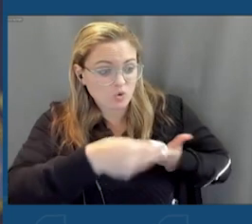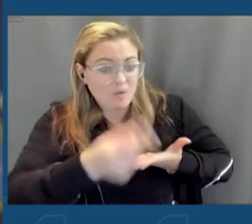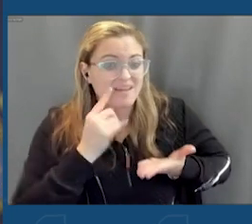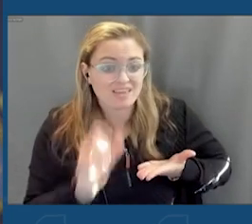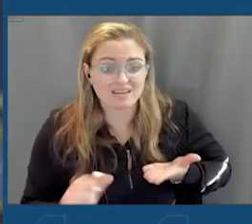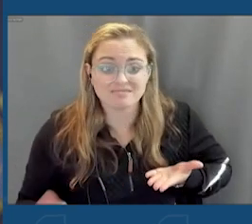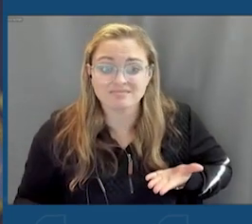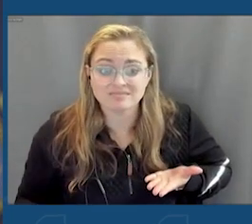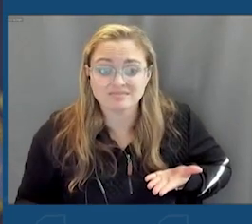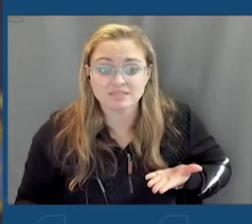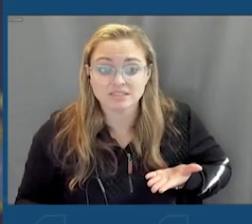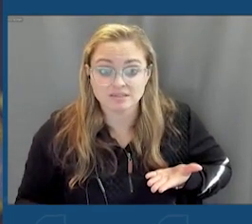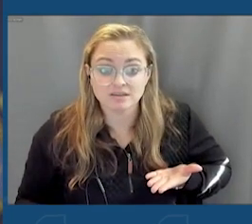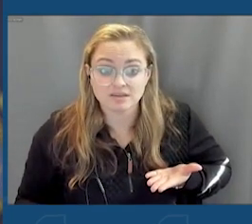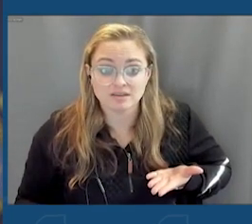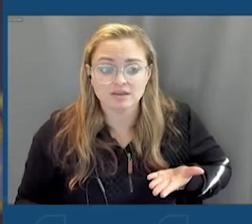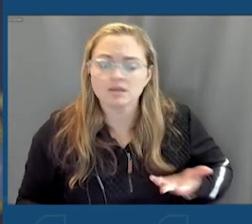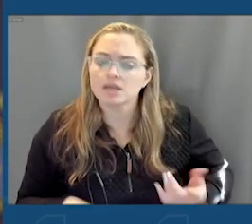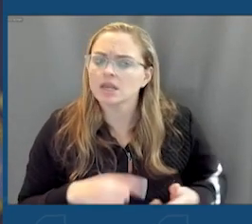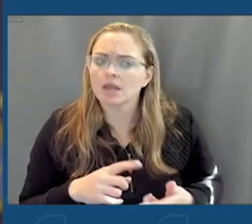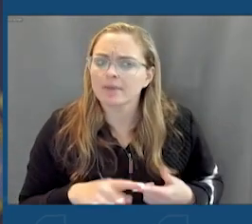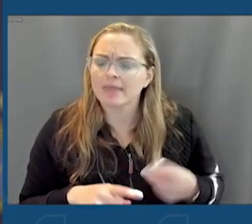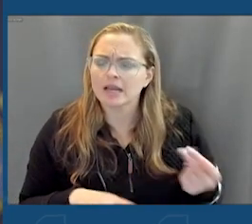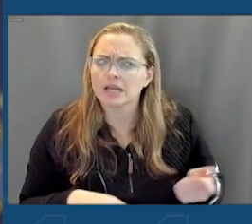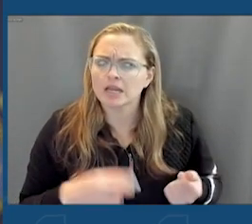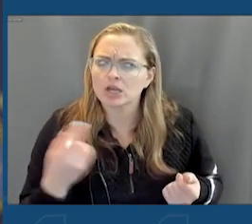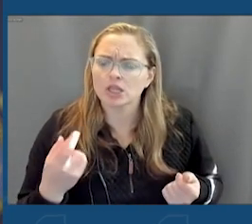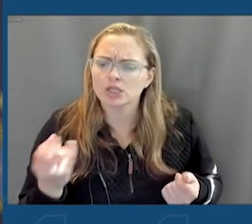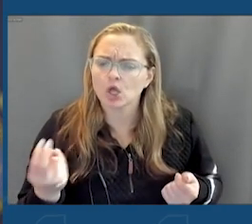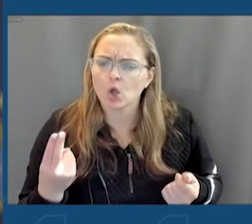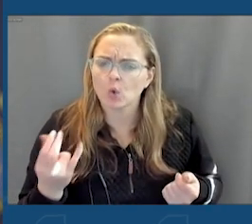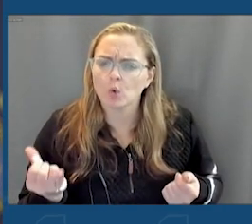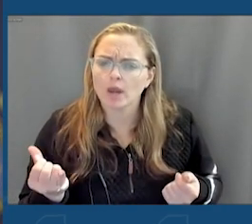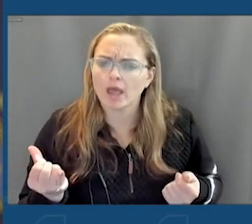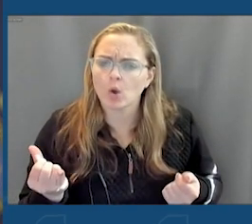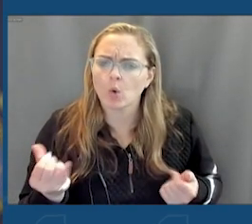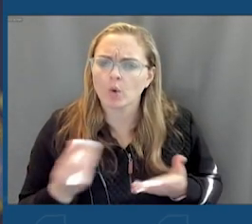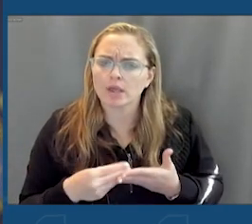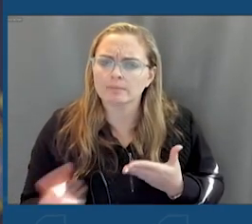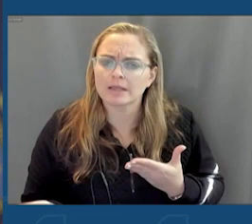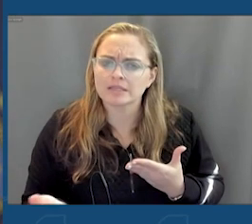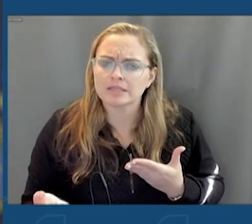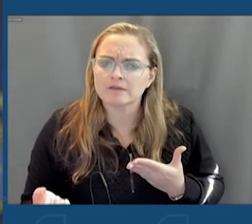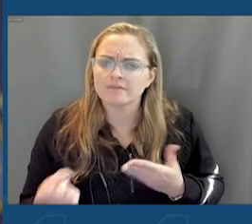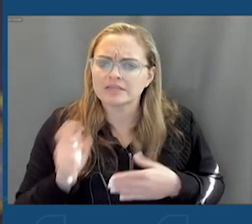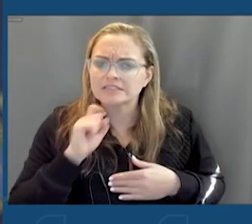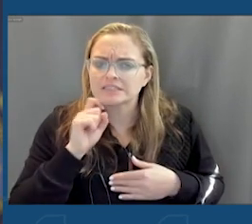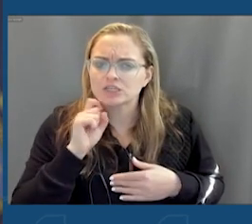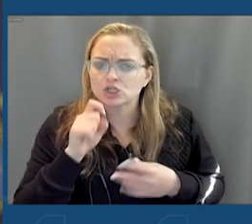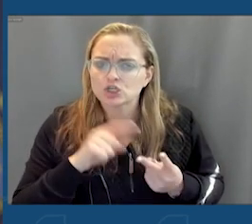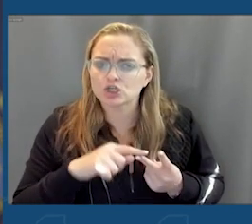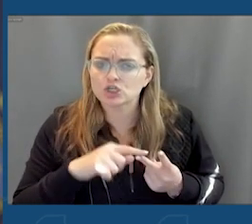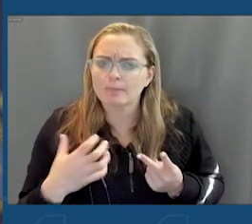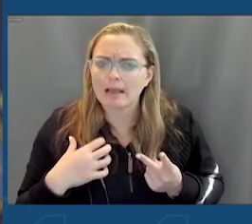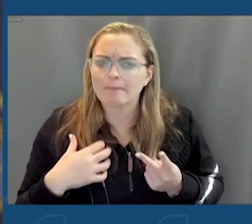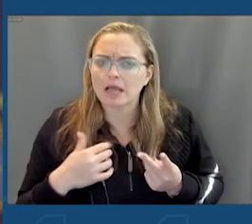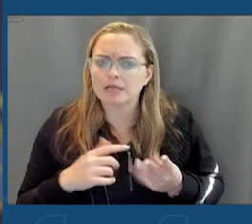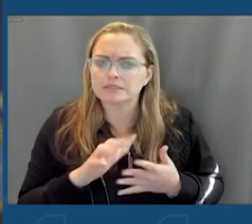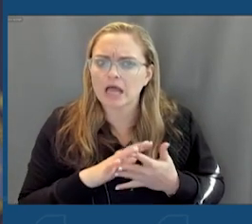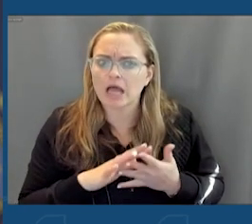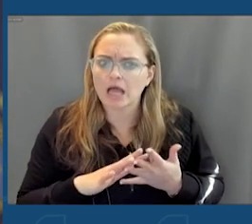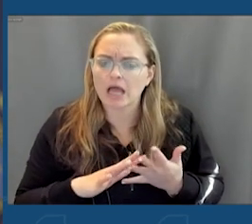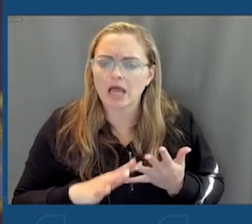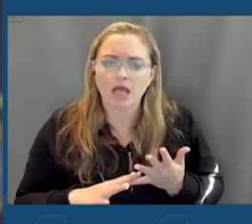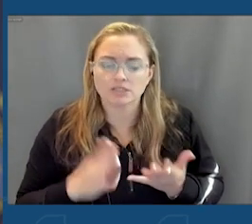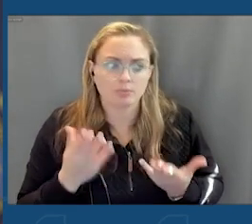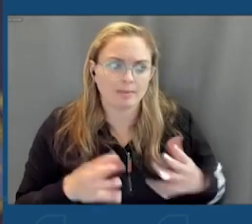And then all of a sudden you realize but now there's expensive sneakers and backpacks and all. So maybe the diapers